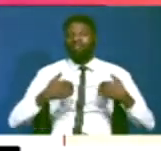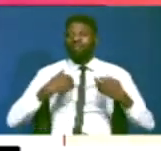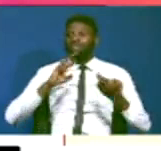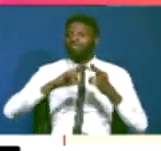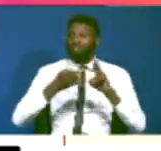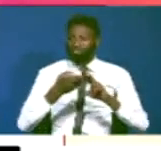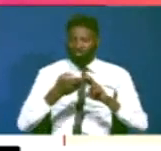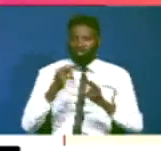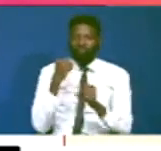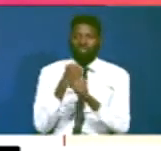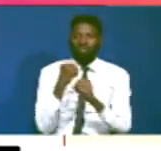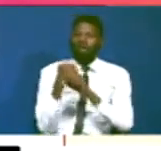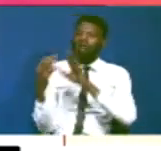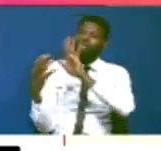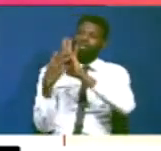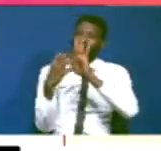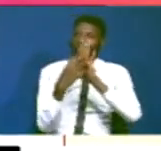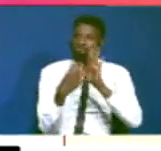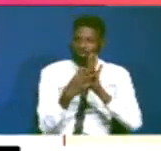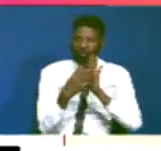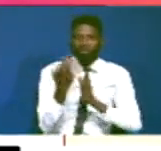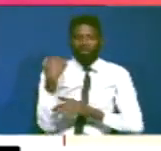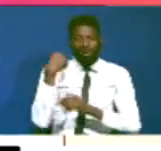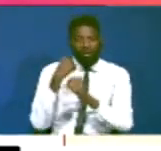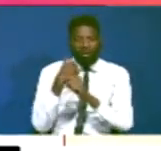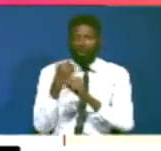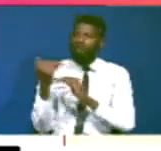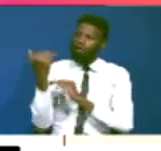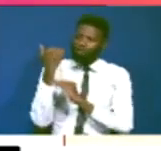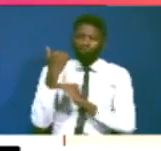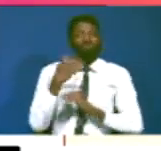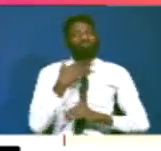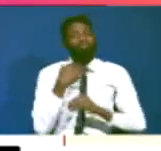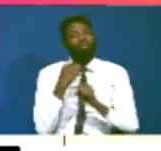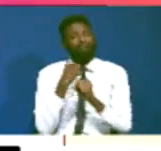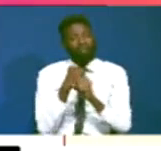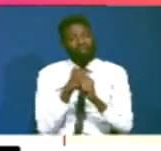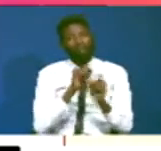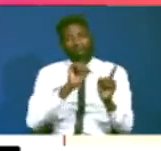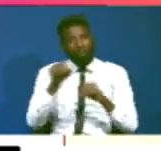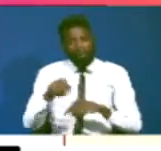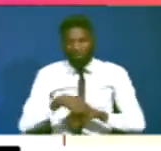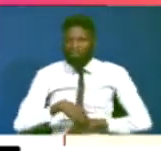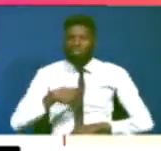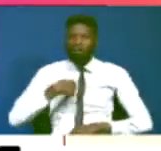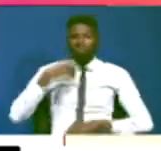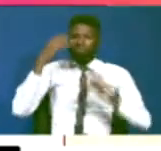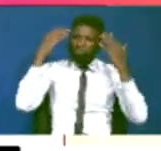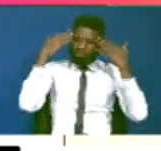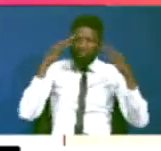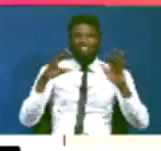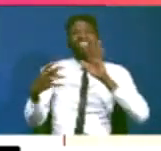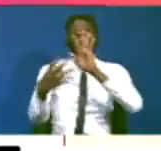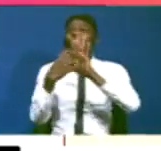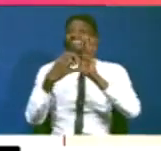advertising. And he worked at Ogilvy & Mather, and he said, would you like to come and work with us? Mm-hmm. I had no idea what advertising was